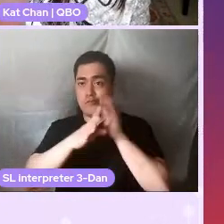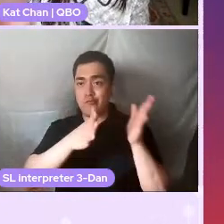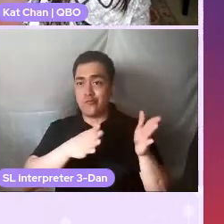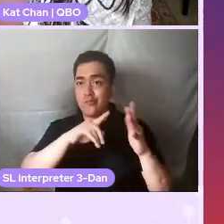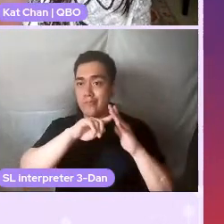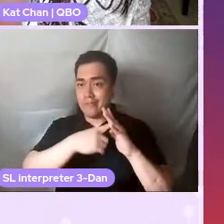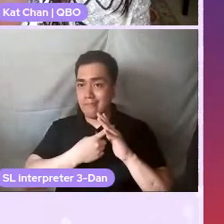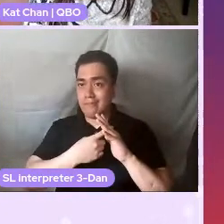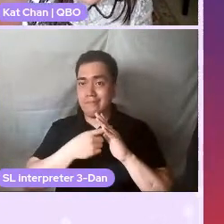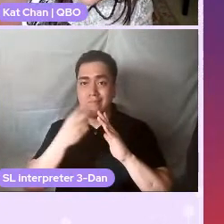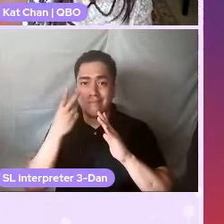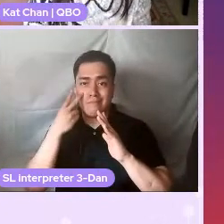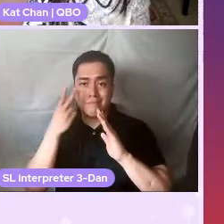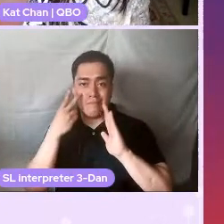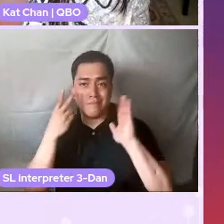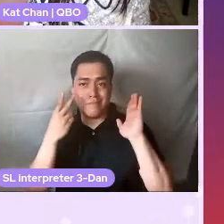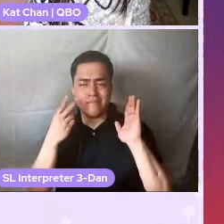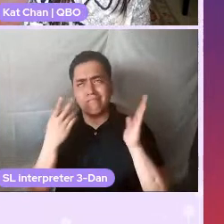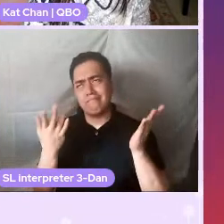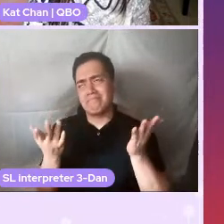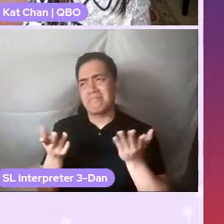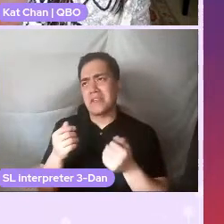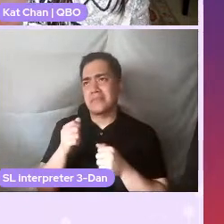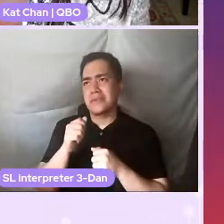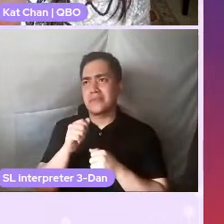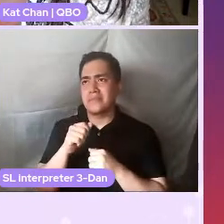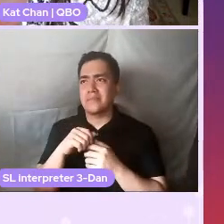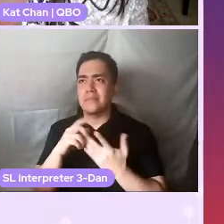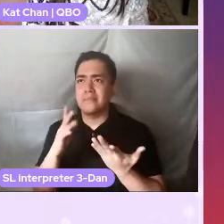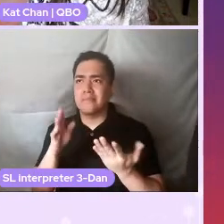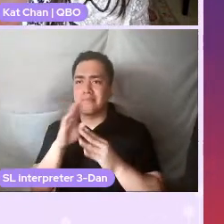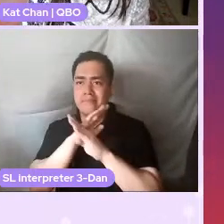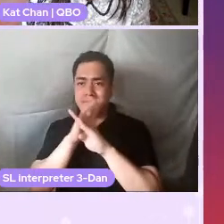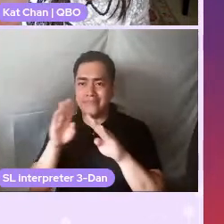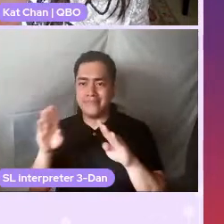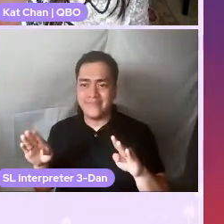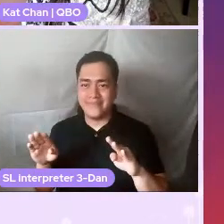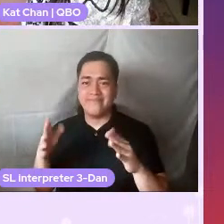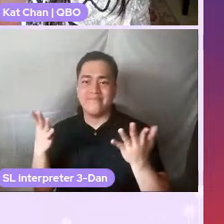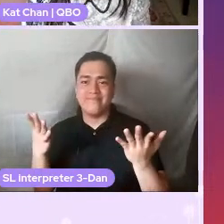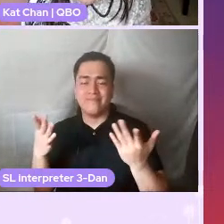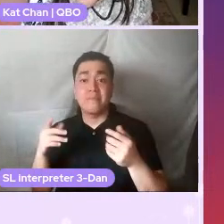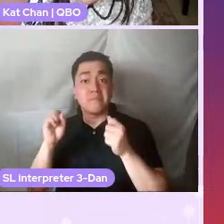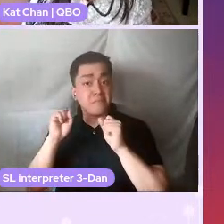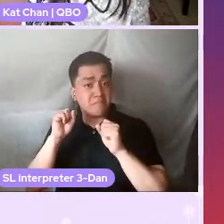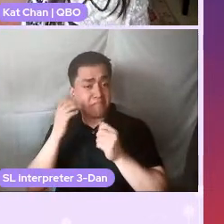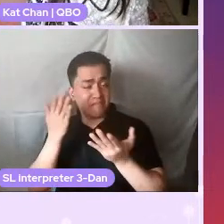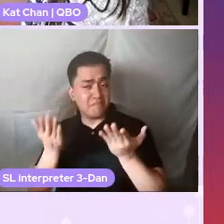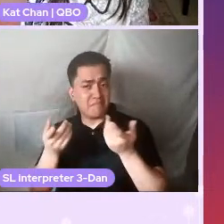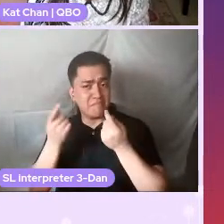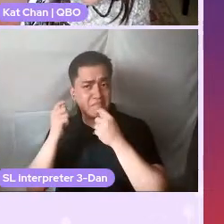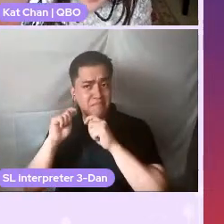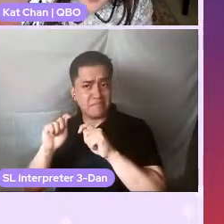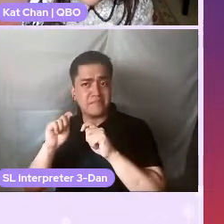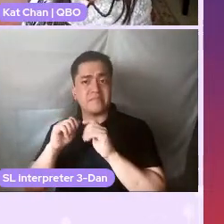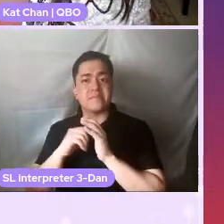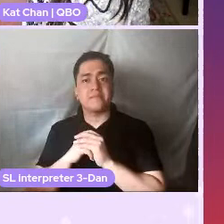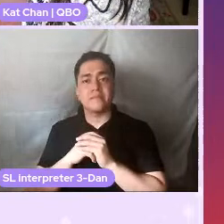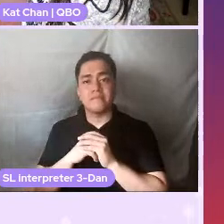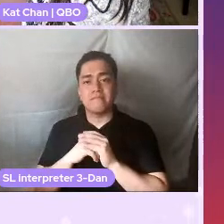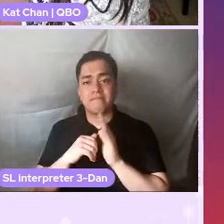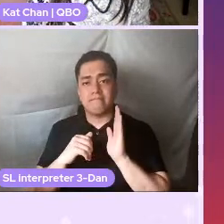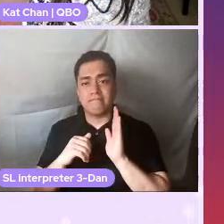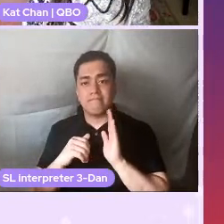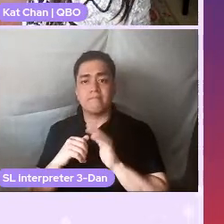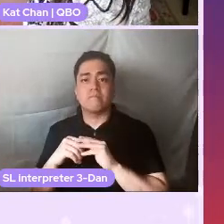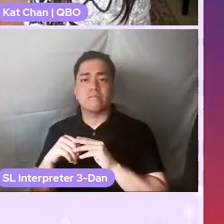you, and medyo baka tahimik lang so far, no? Pero that's exactly what we're trying to change. The tech startup ecosystem is thriving, right?